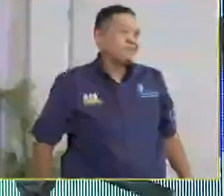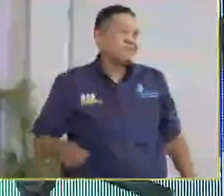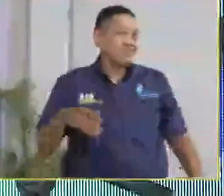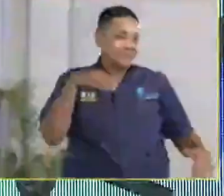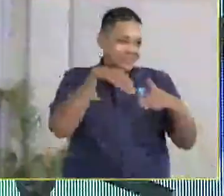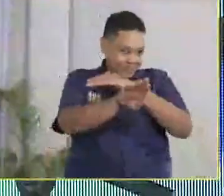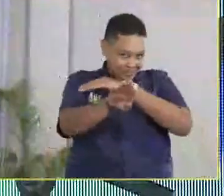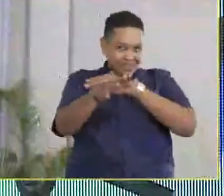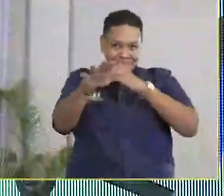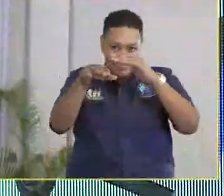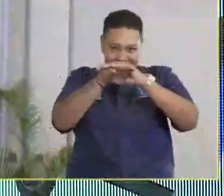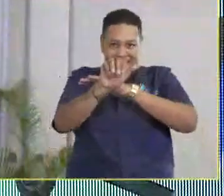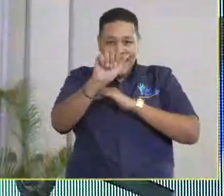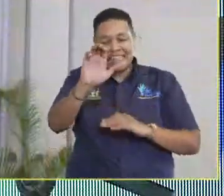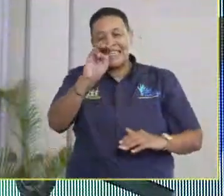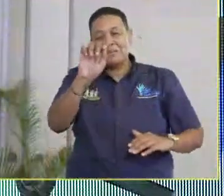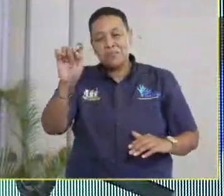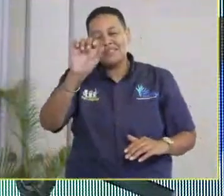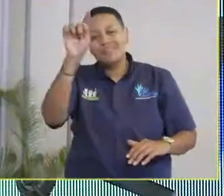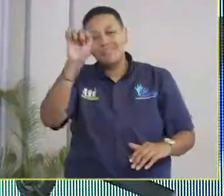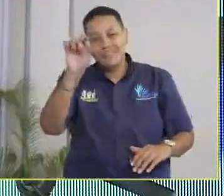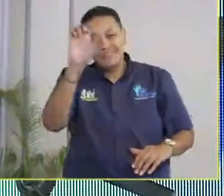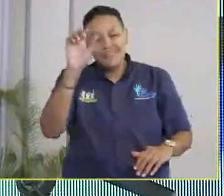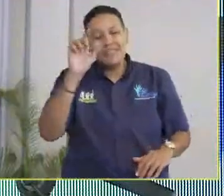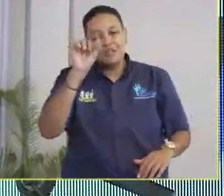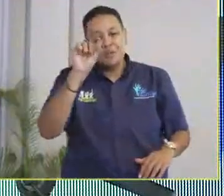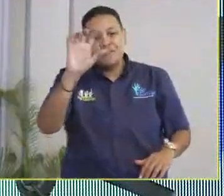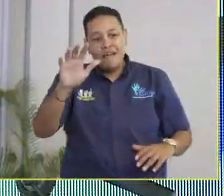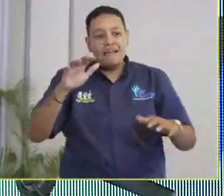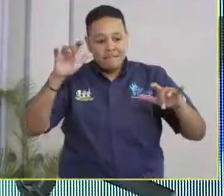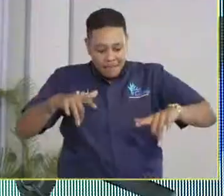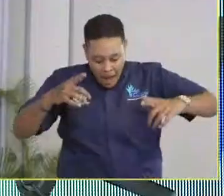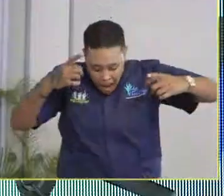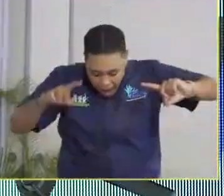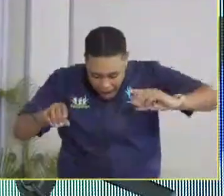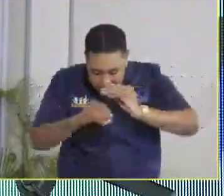in. There you go. Anybody else logged in?